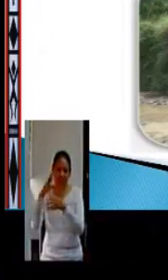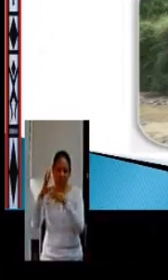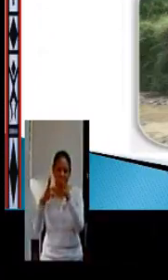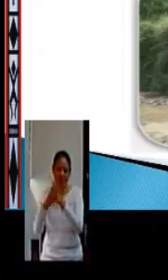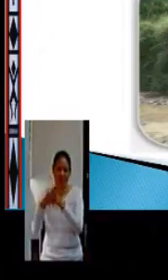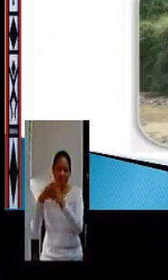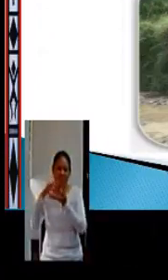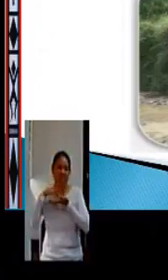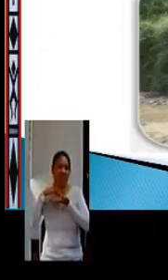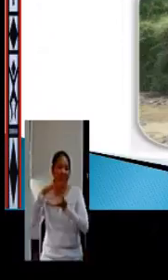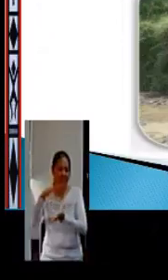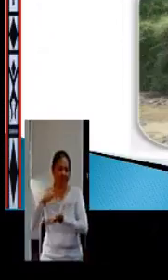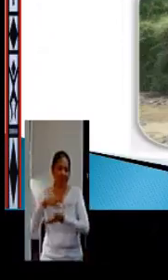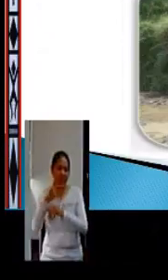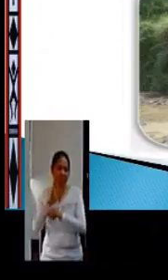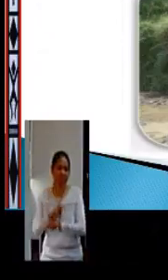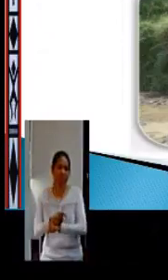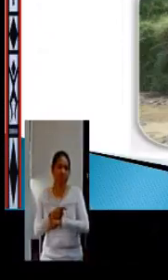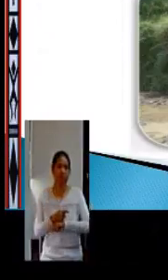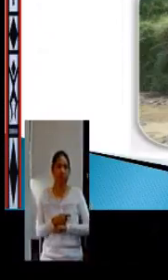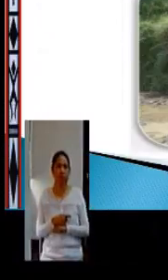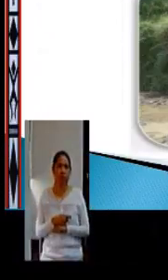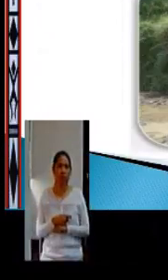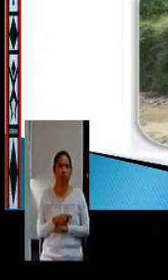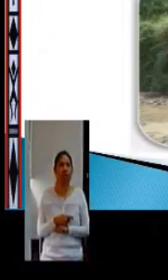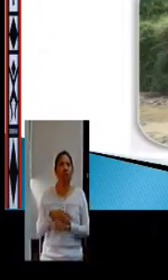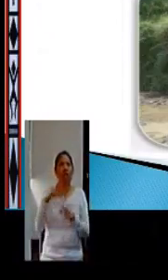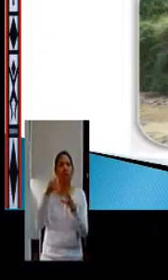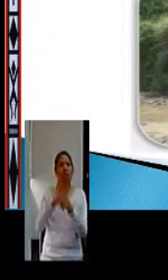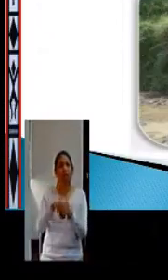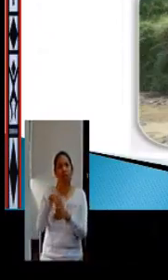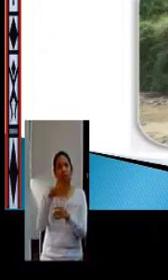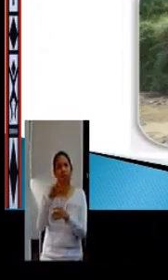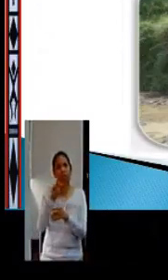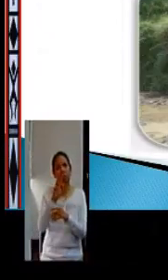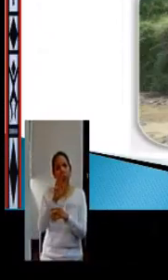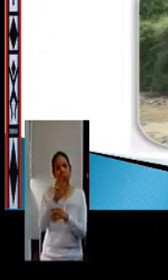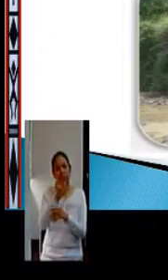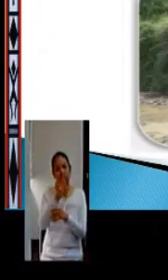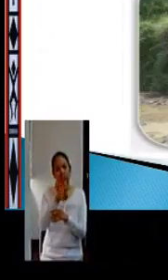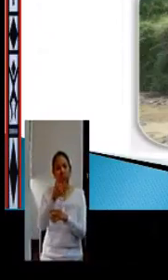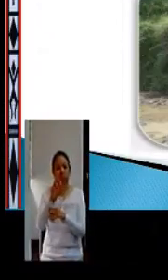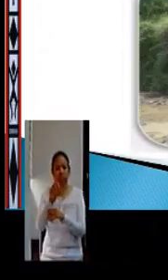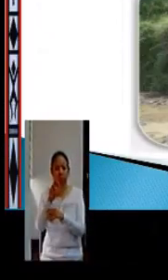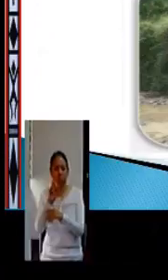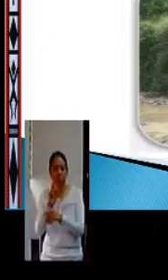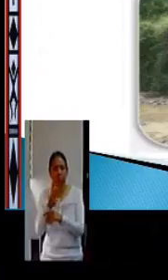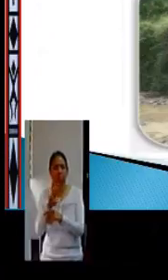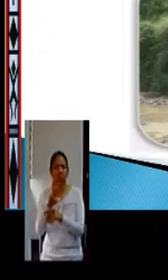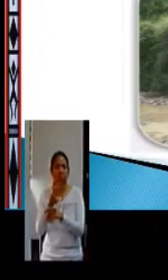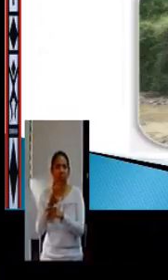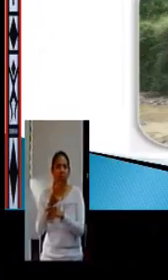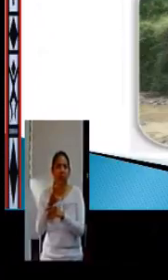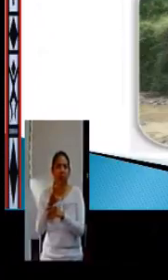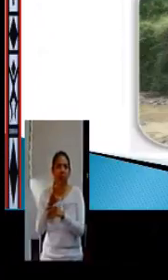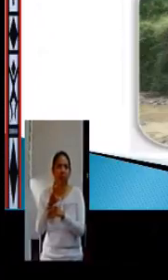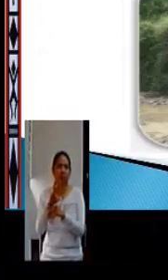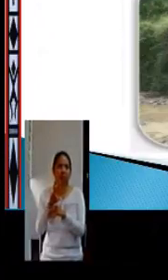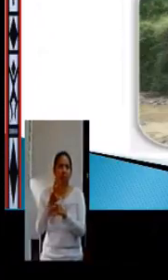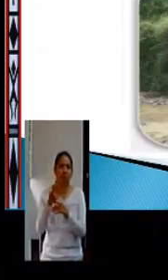the stakeholders have done something, and in 2012, we were removed and back again as a World Heritage